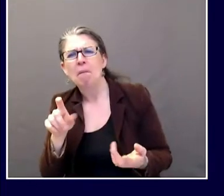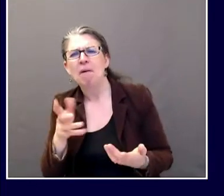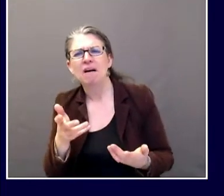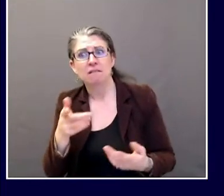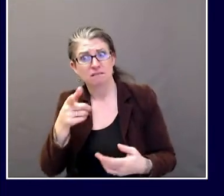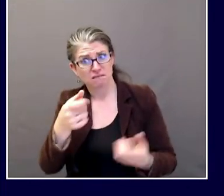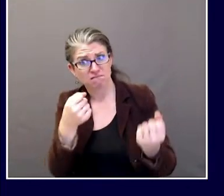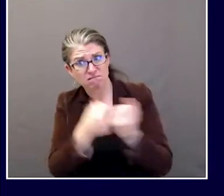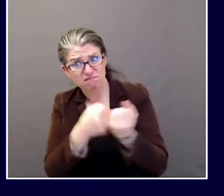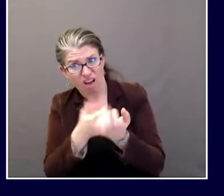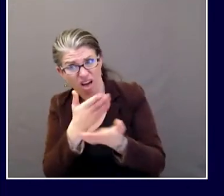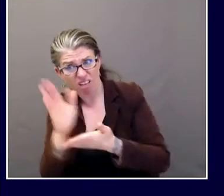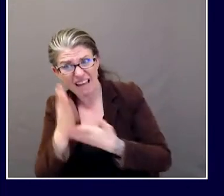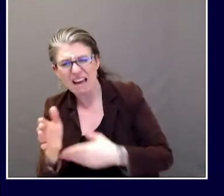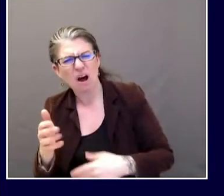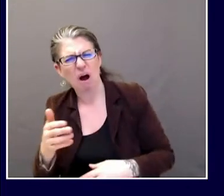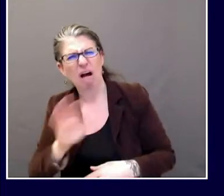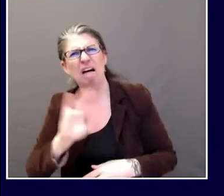Chris.